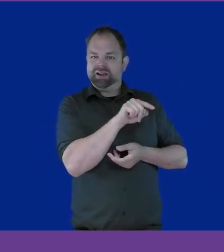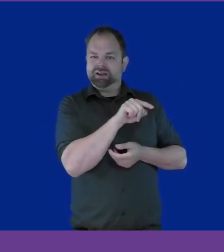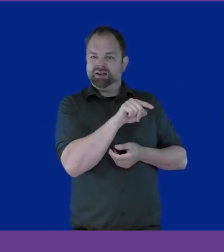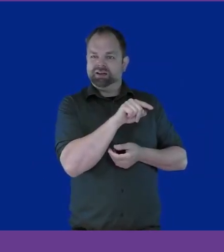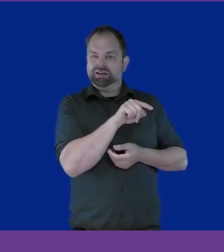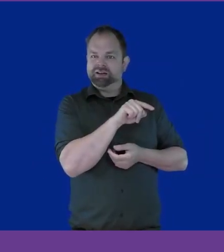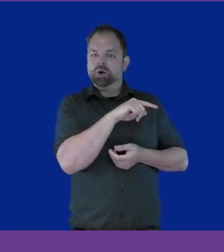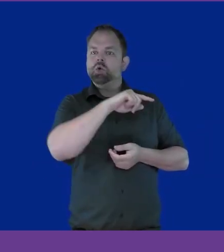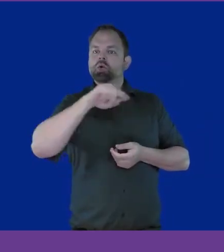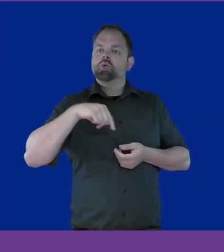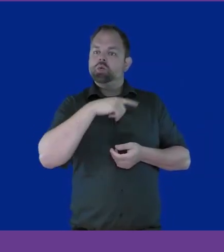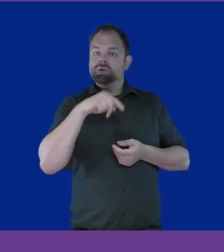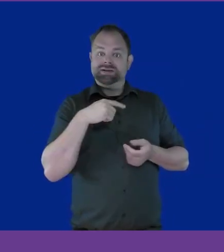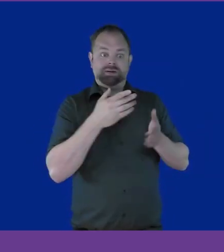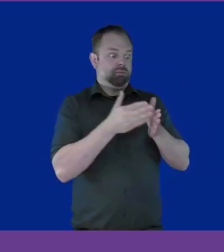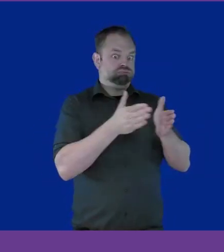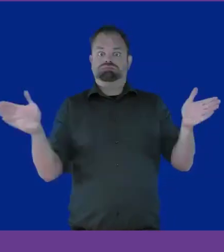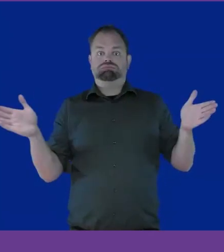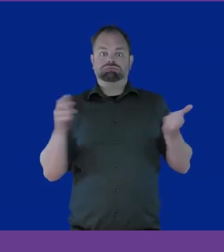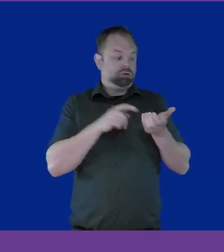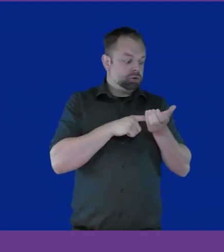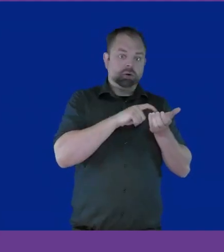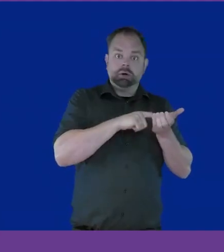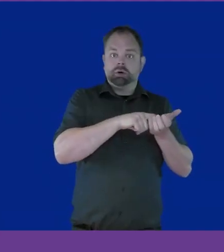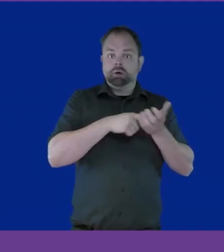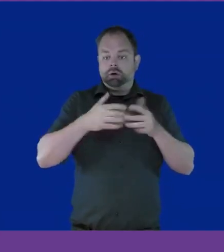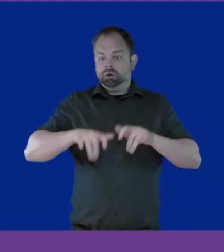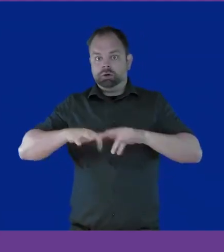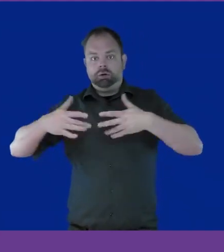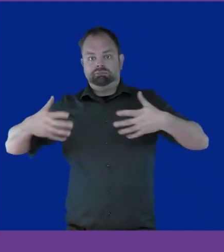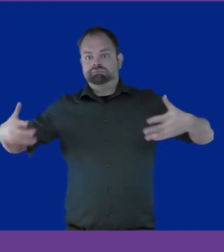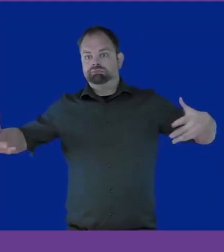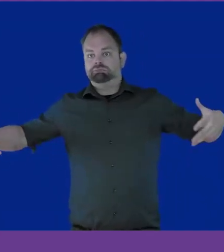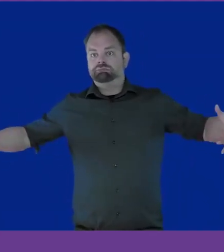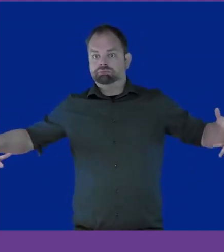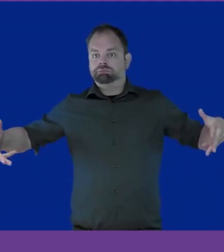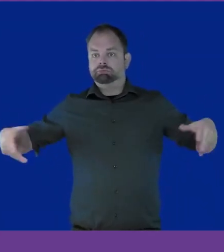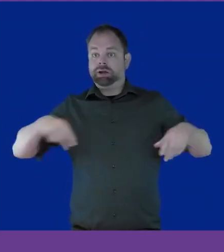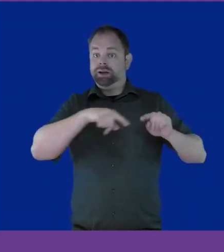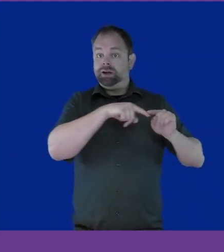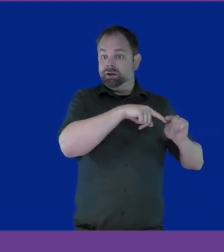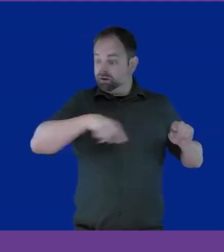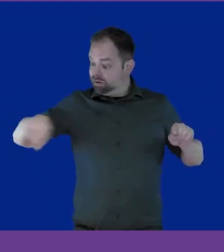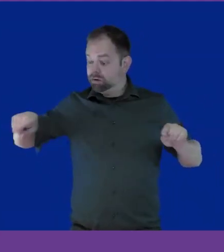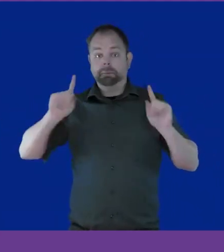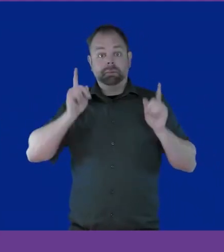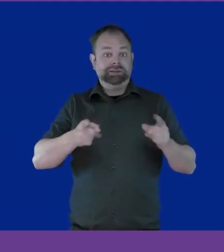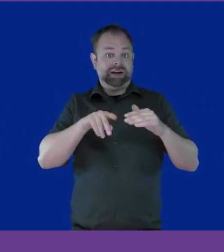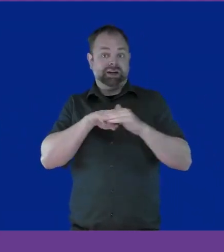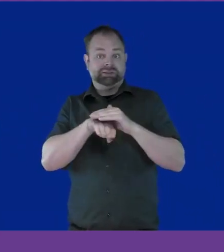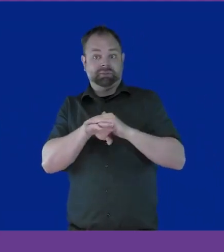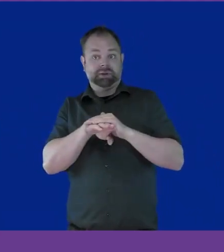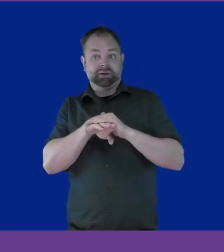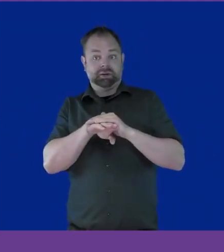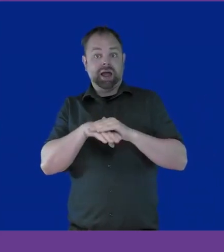usable, accessible, that really the user experience is taken into account. And this is a complex issue. The